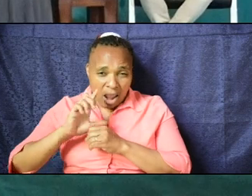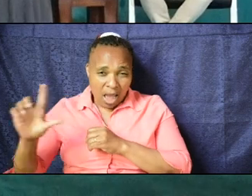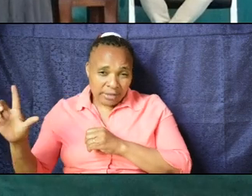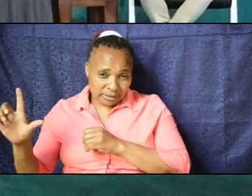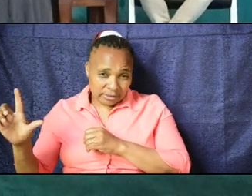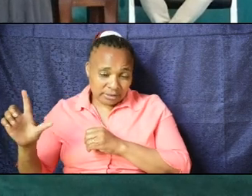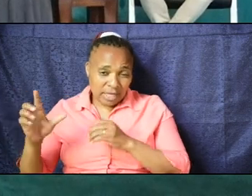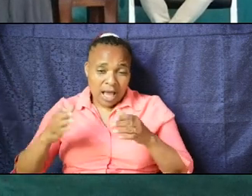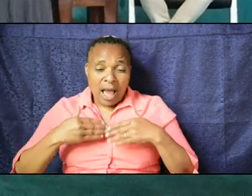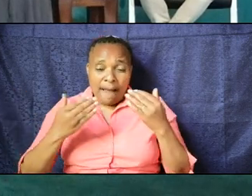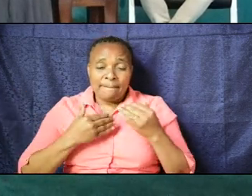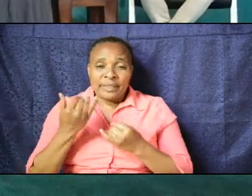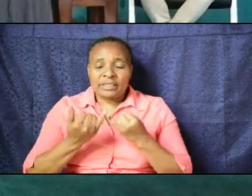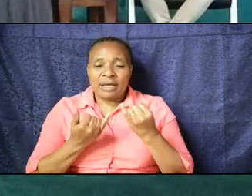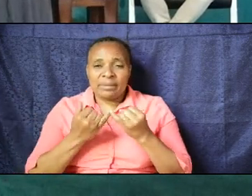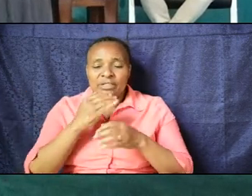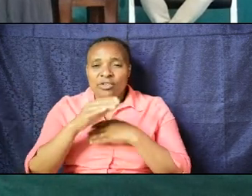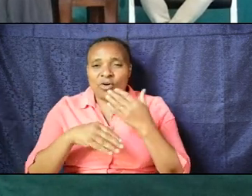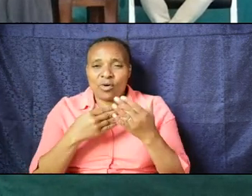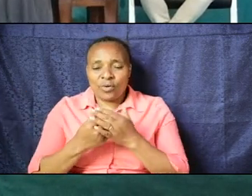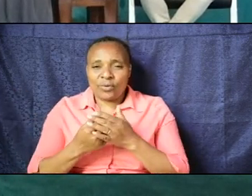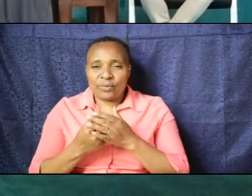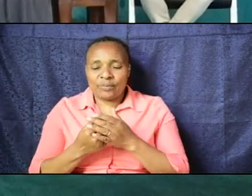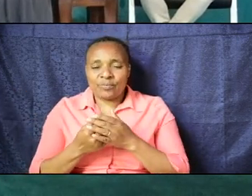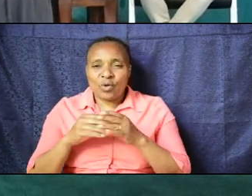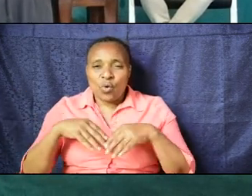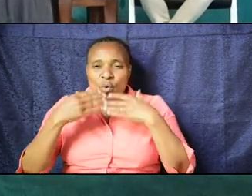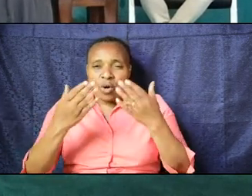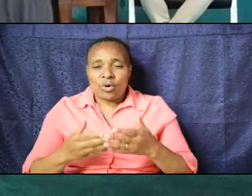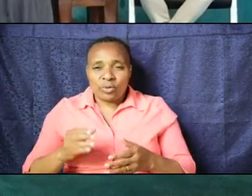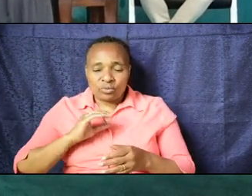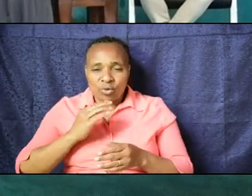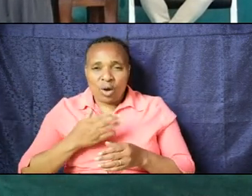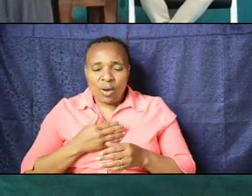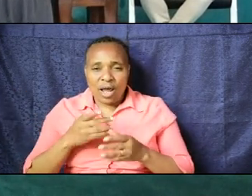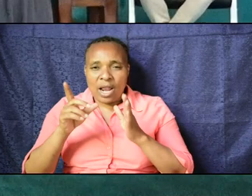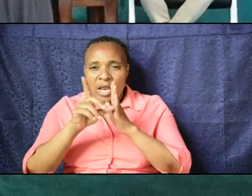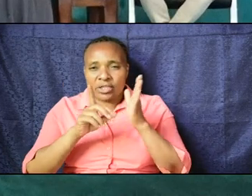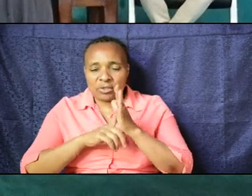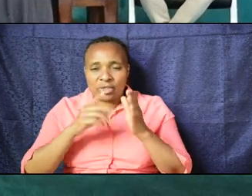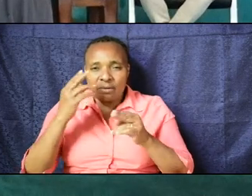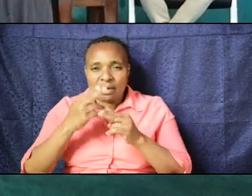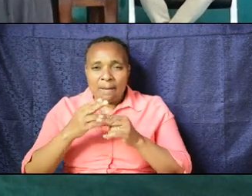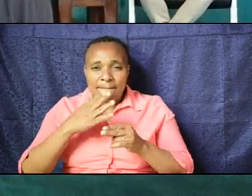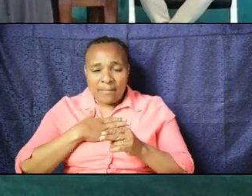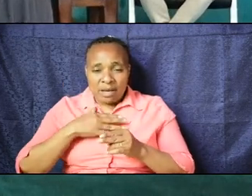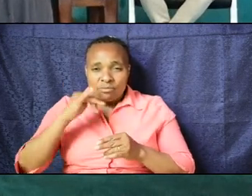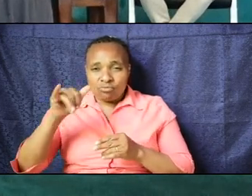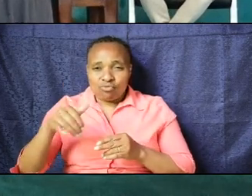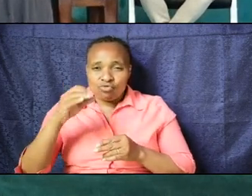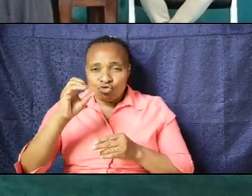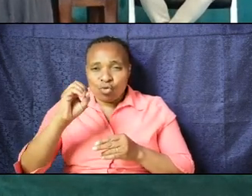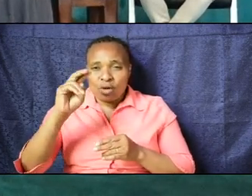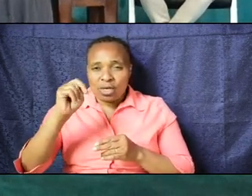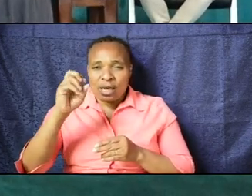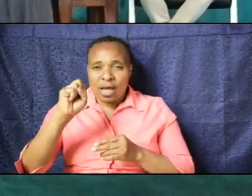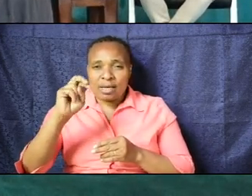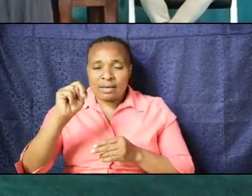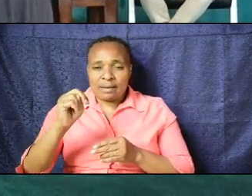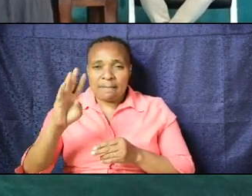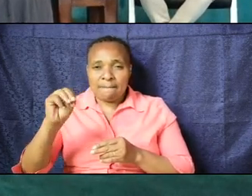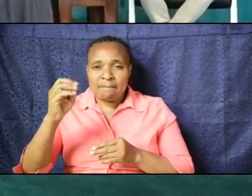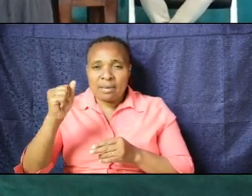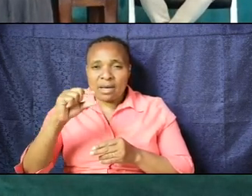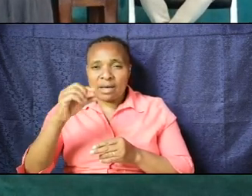Right. Happy Sabbath, everyone. Happy day. And welcome to a lesson. My name is Jonan Magana. Happy